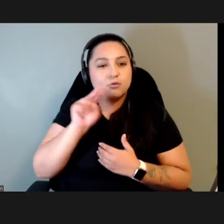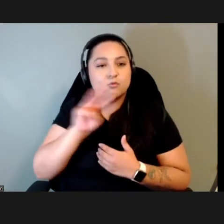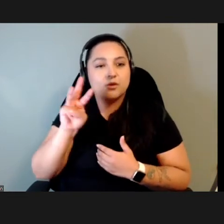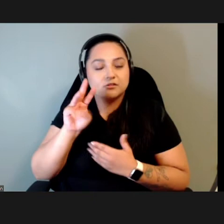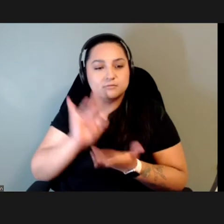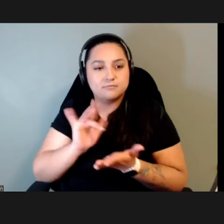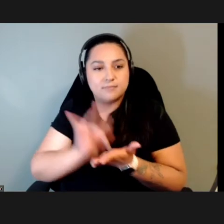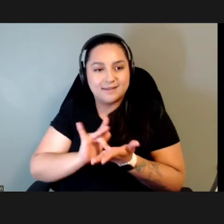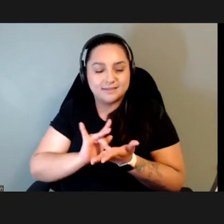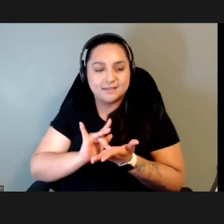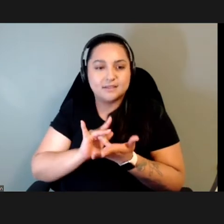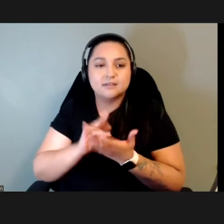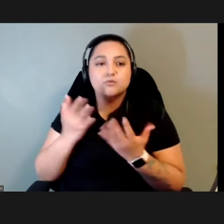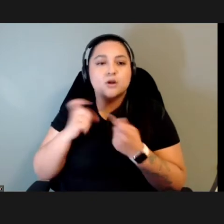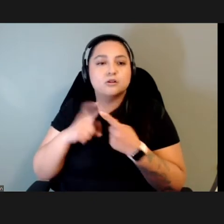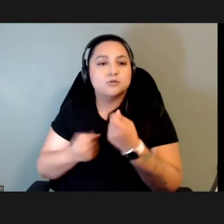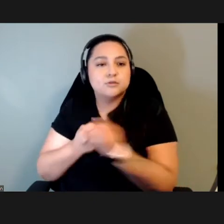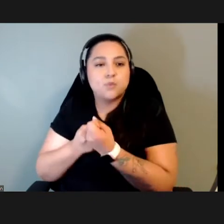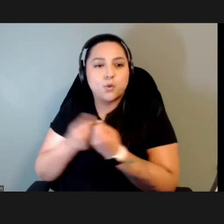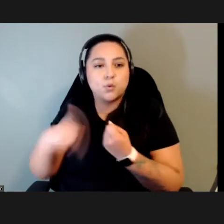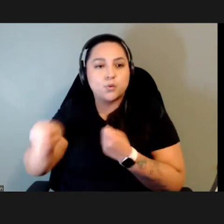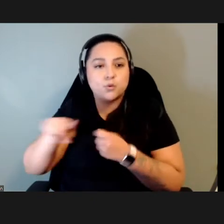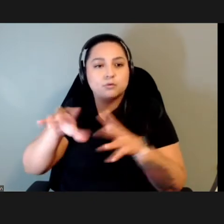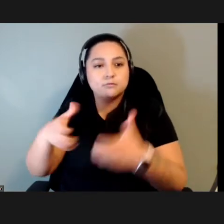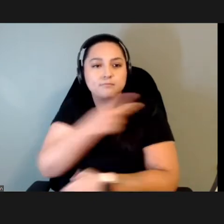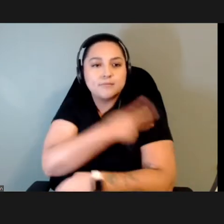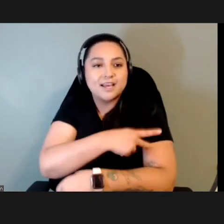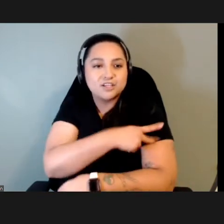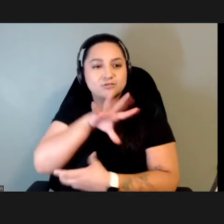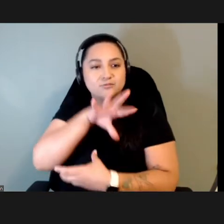the patients in the neuro ICU,